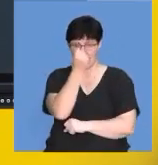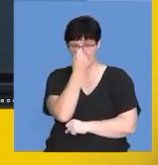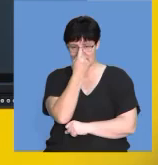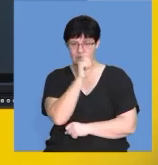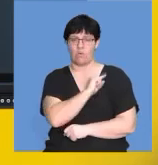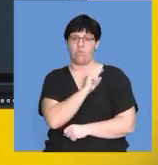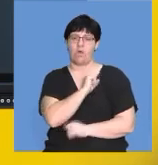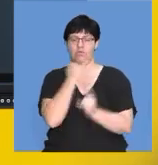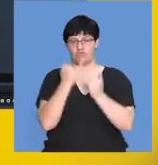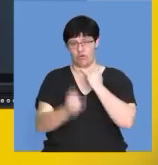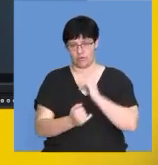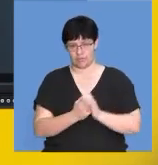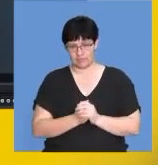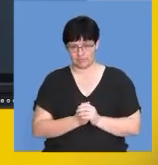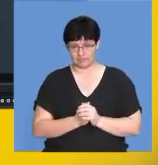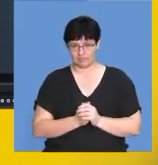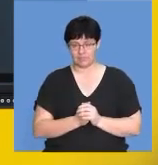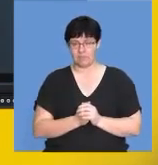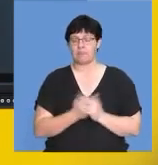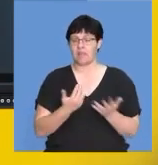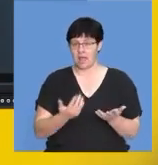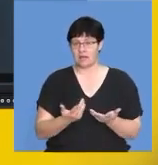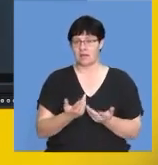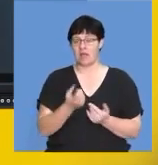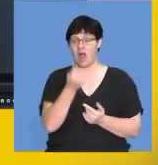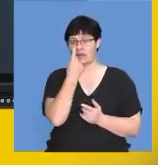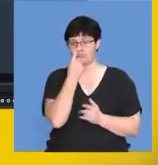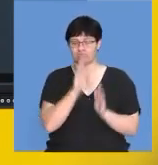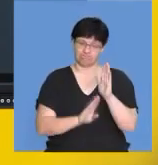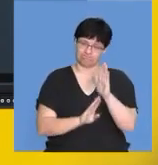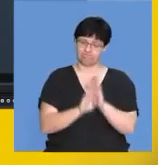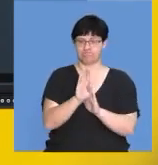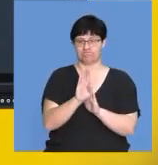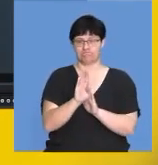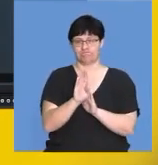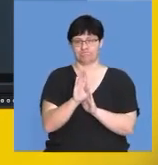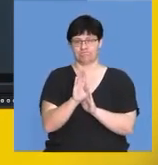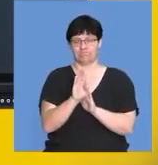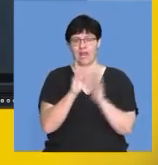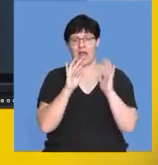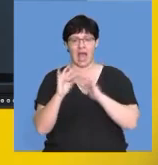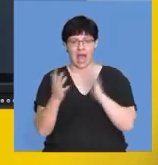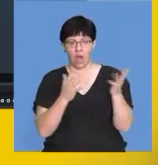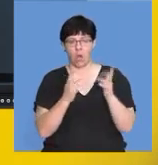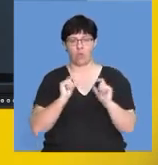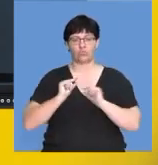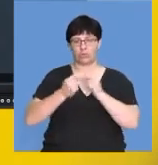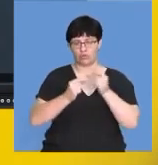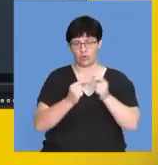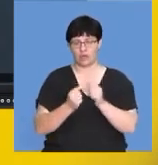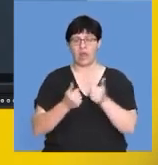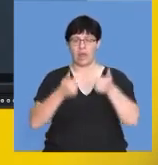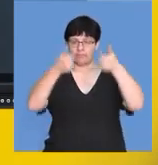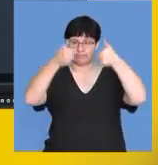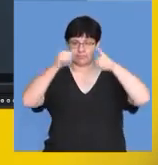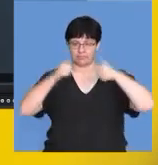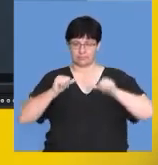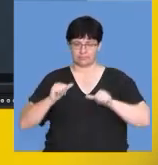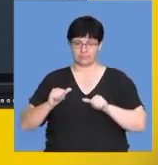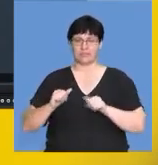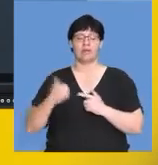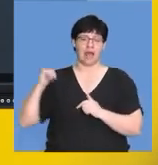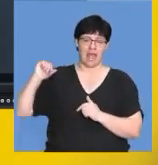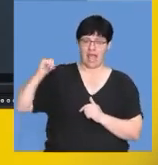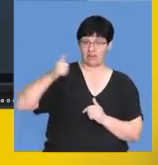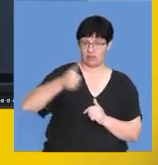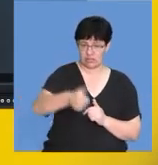to understand why you've got it wrong and probably improve your understanding around how chromosomes are inherited and the variations